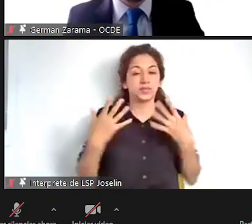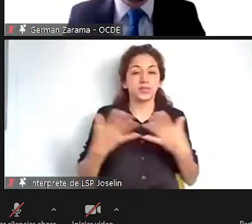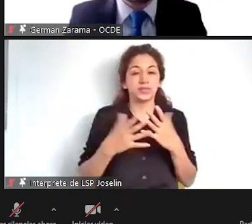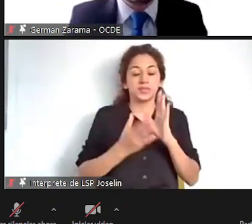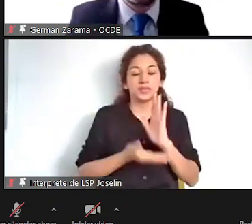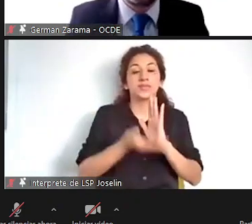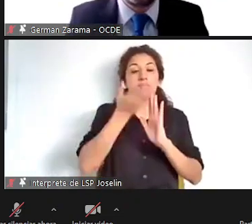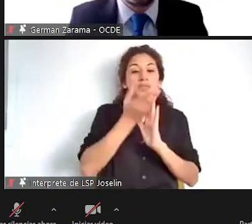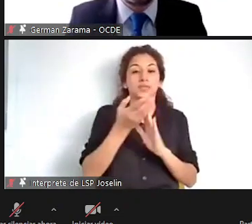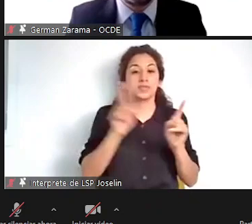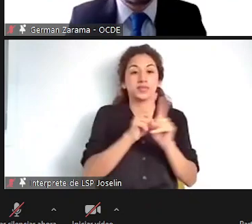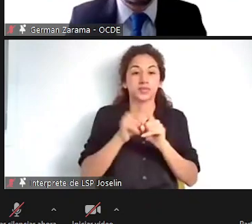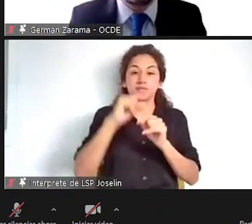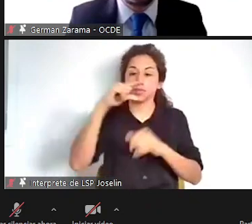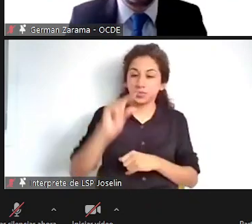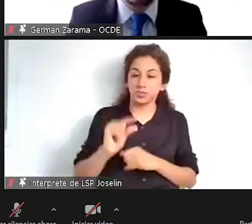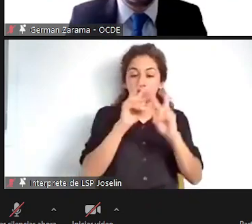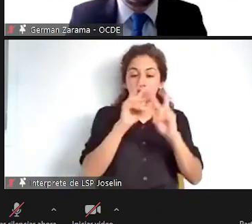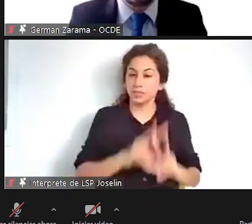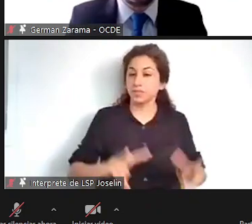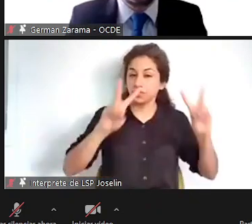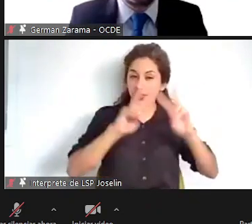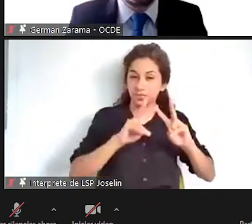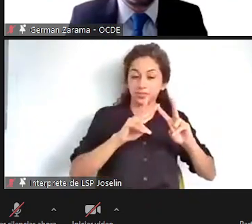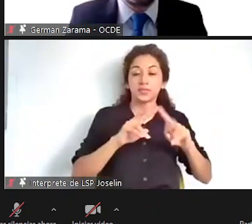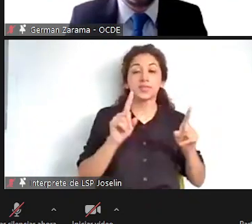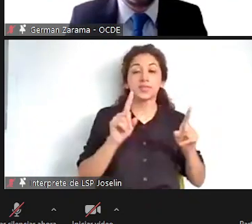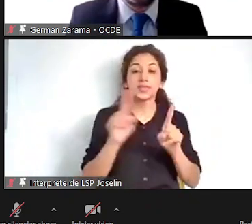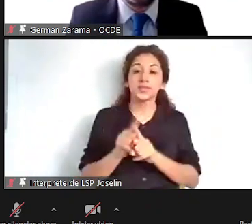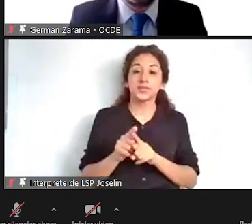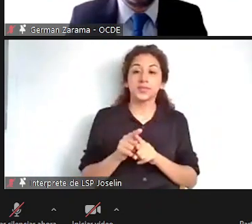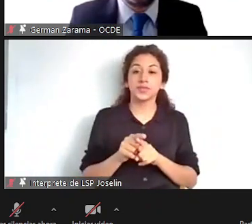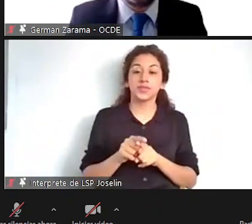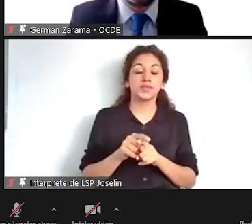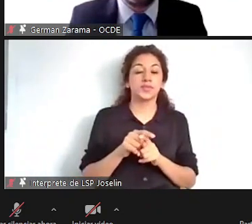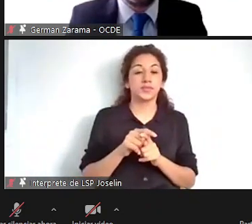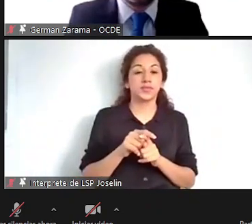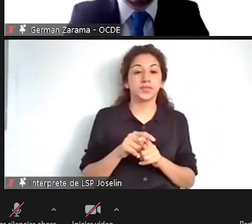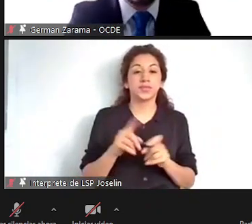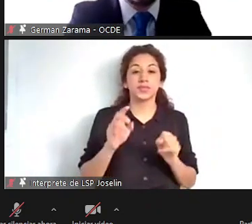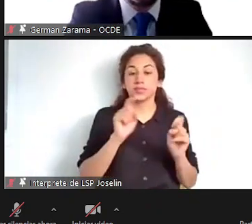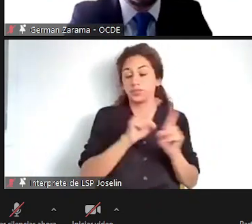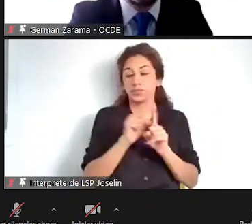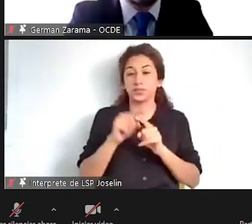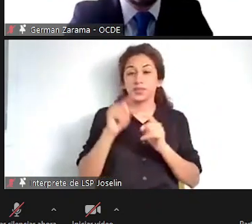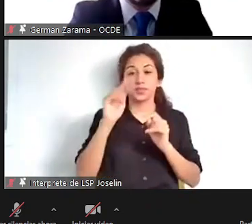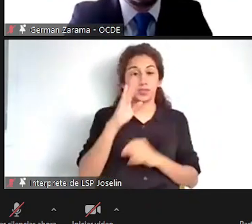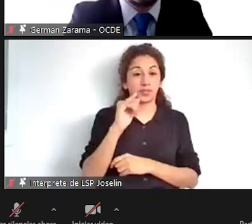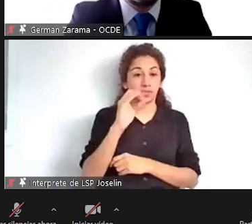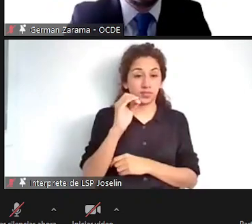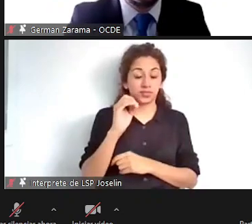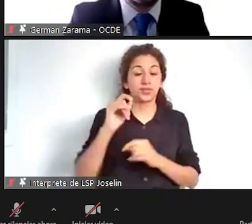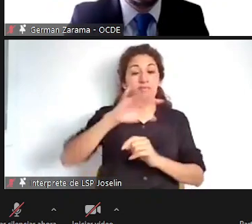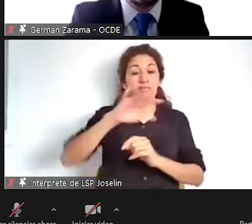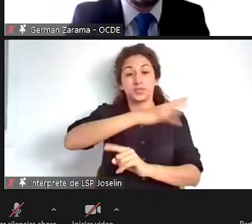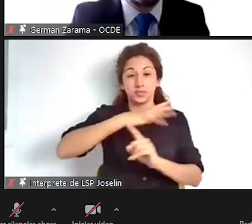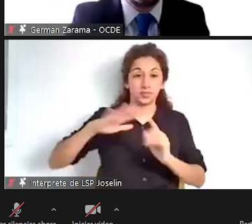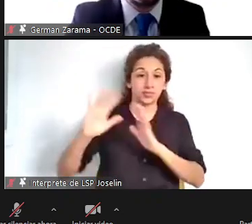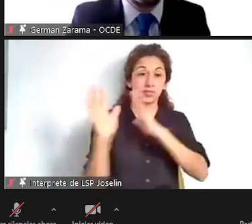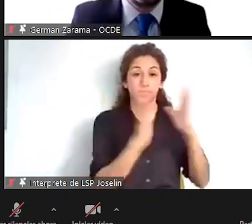this potential in our economy that is abundant it's not valued with much when it comes to the availability of the